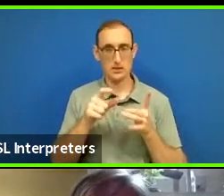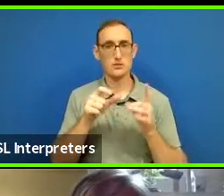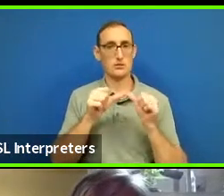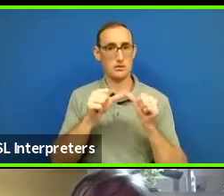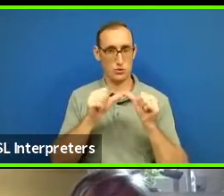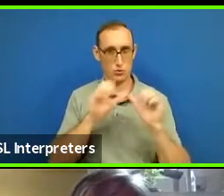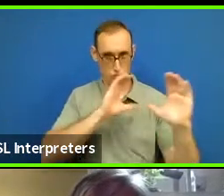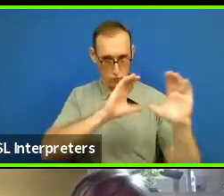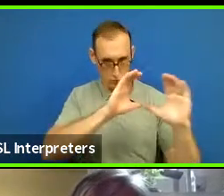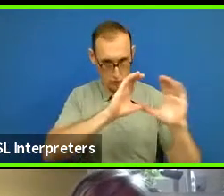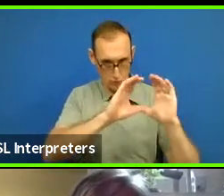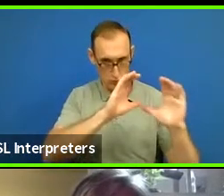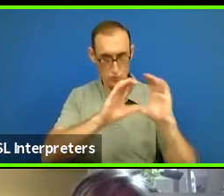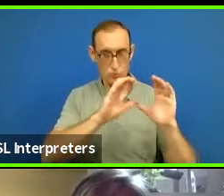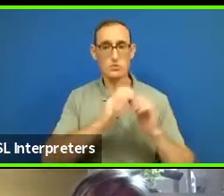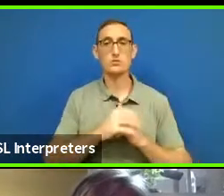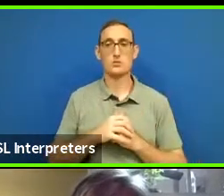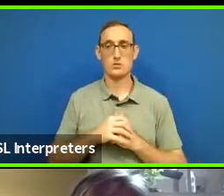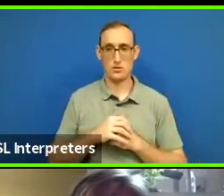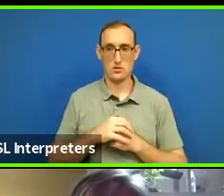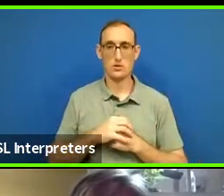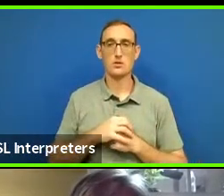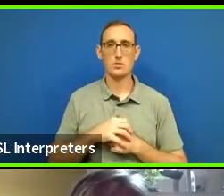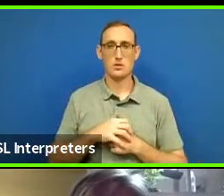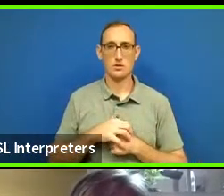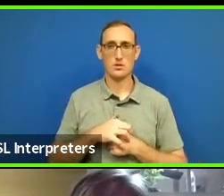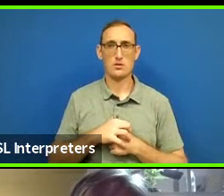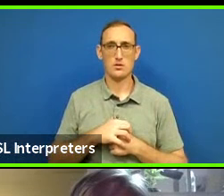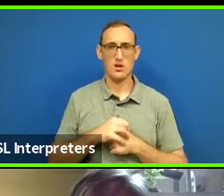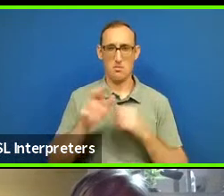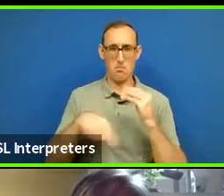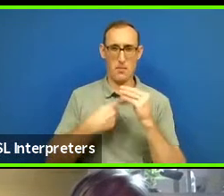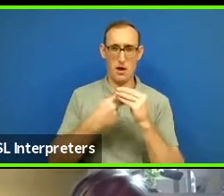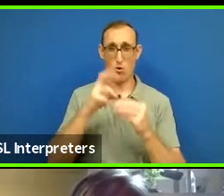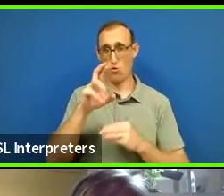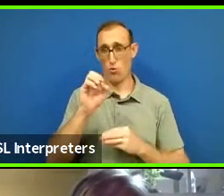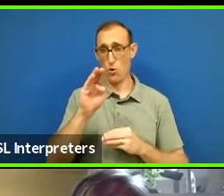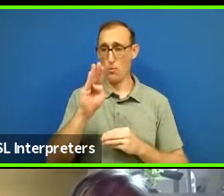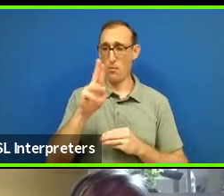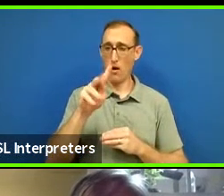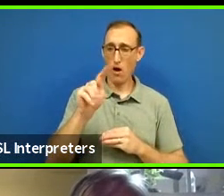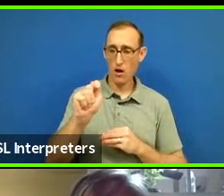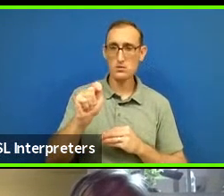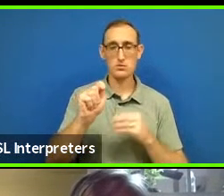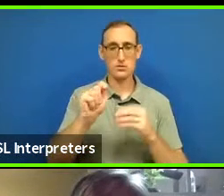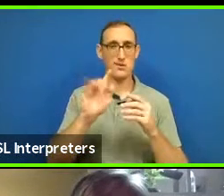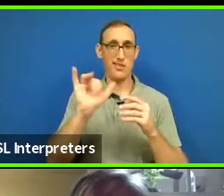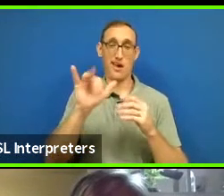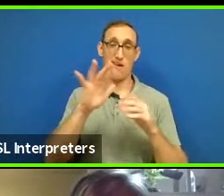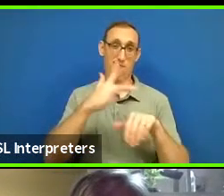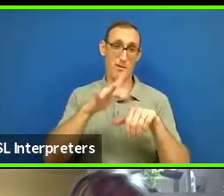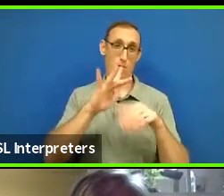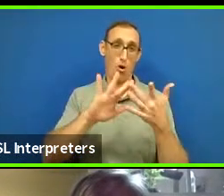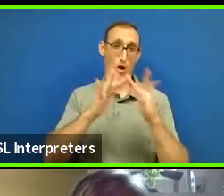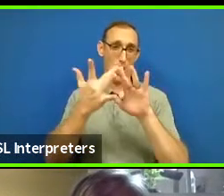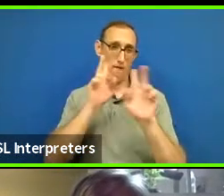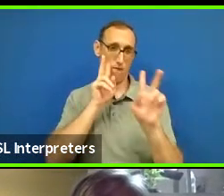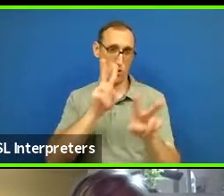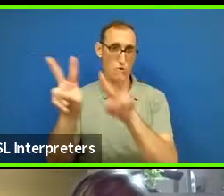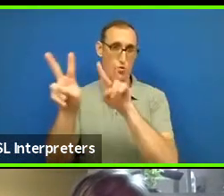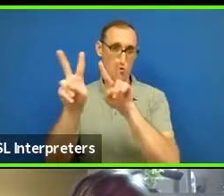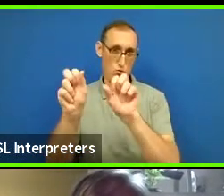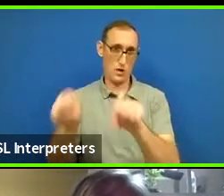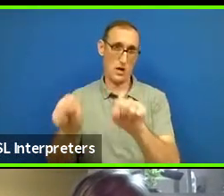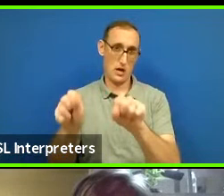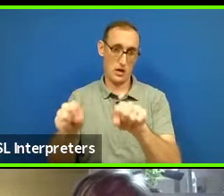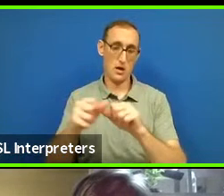a short notice. However, it was available online, and we did monitor that engagement as well. And I hate to say it, but